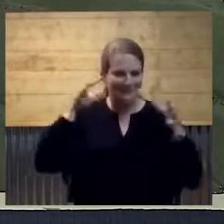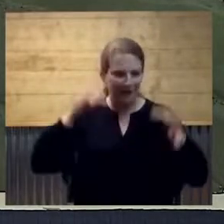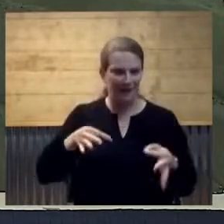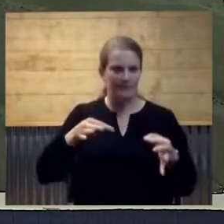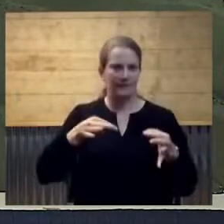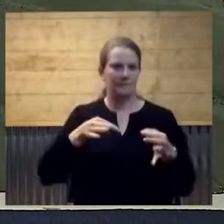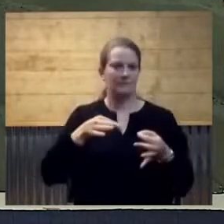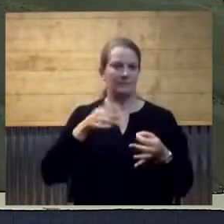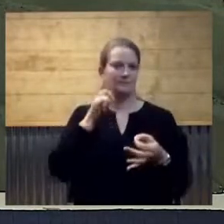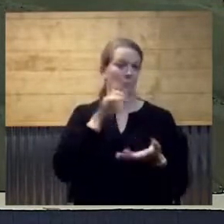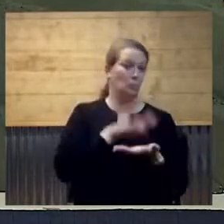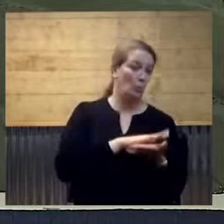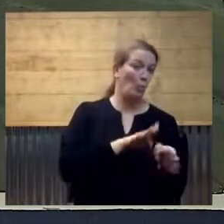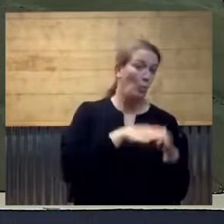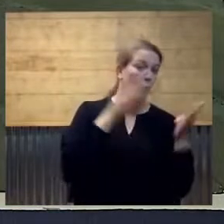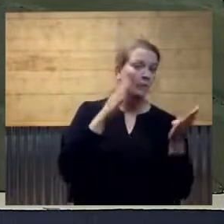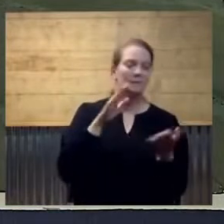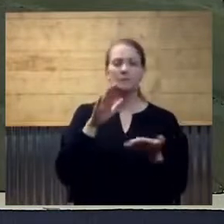first week in August.